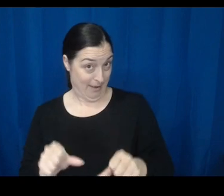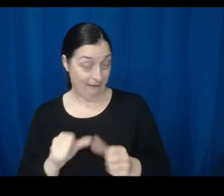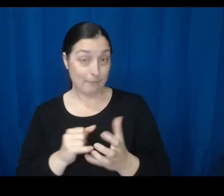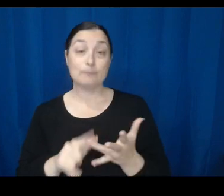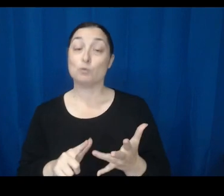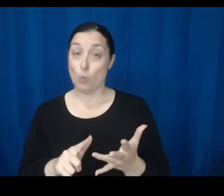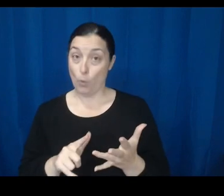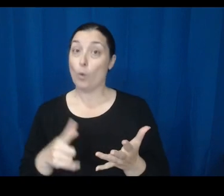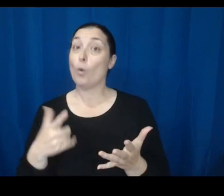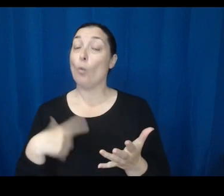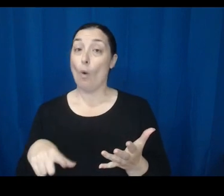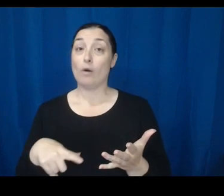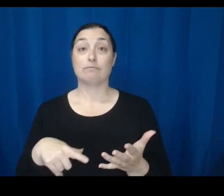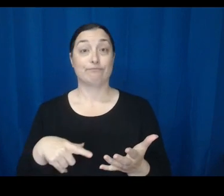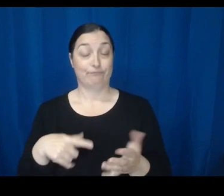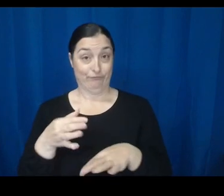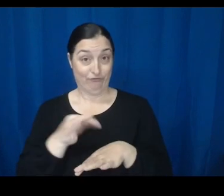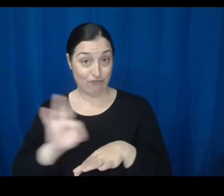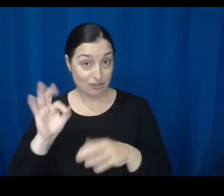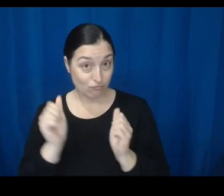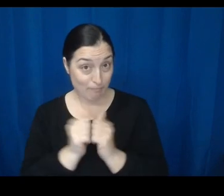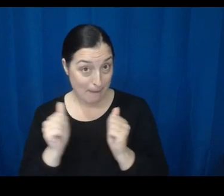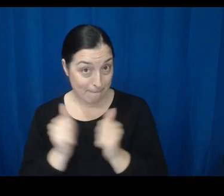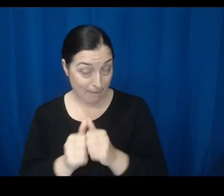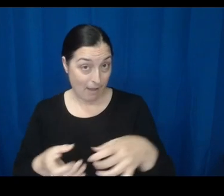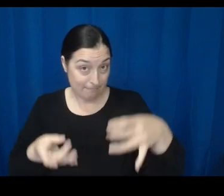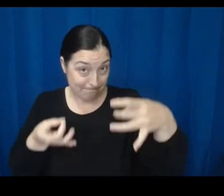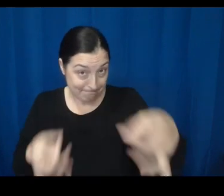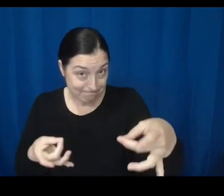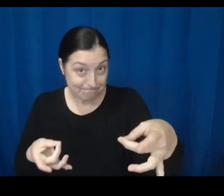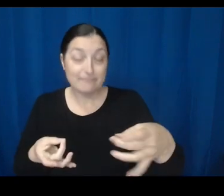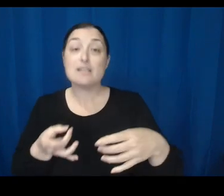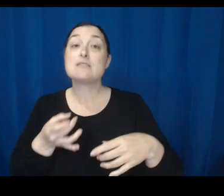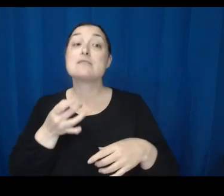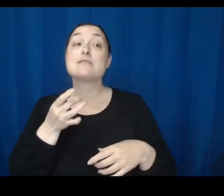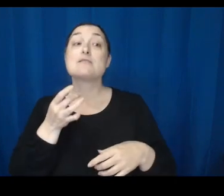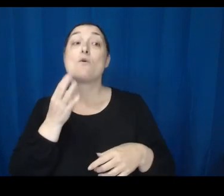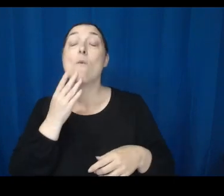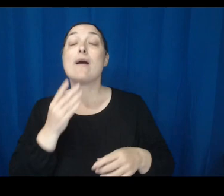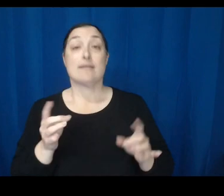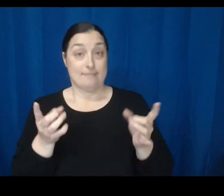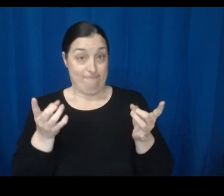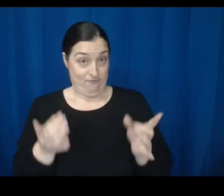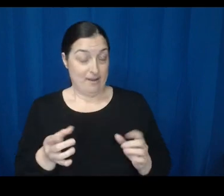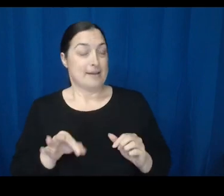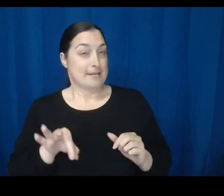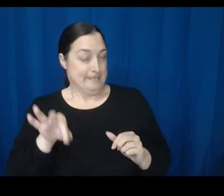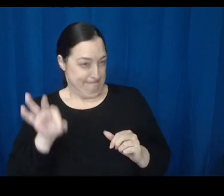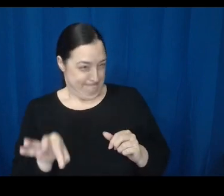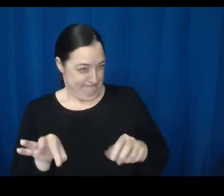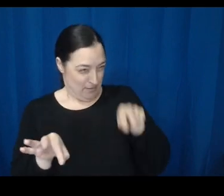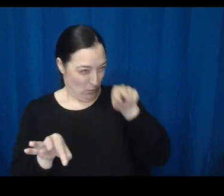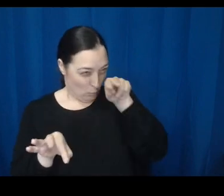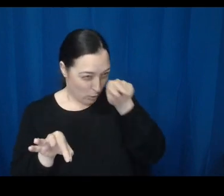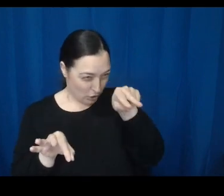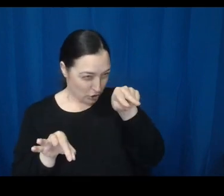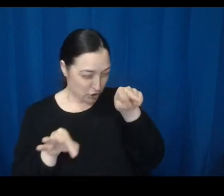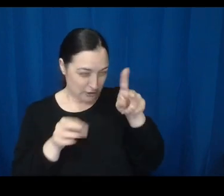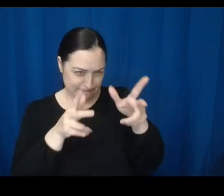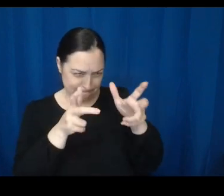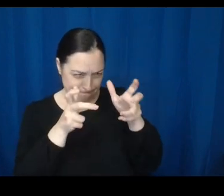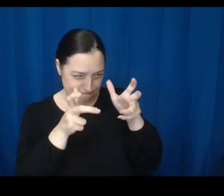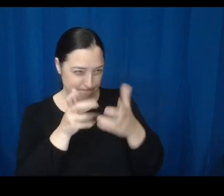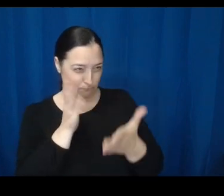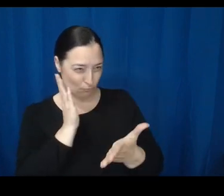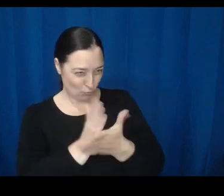paper, and when you're actually on that point and you are starting to walk